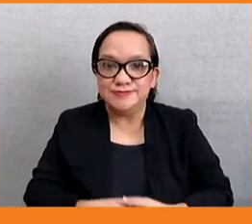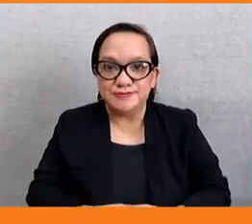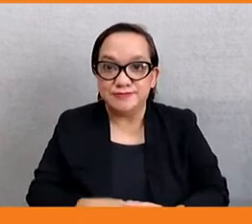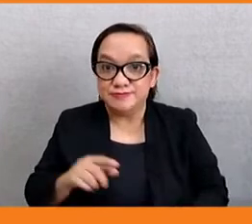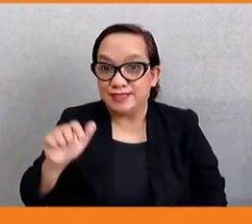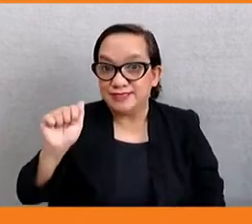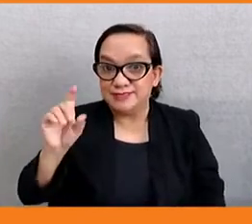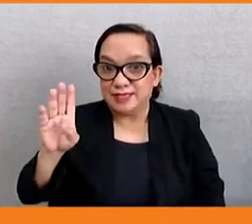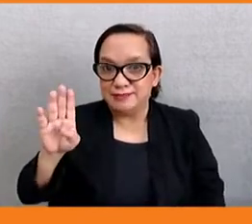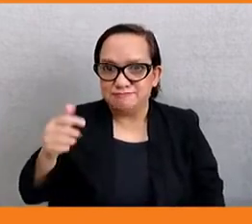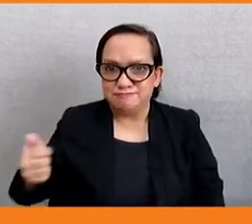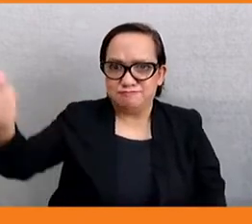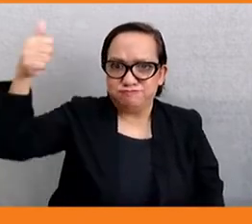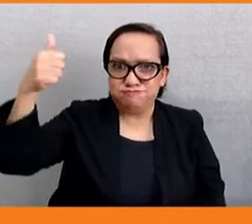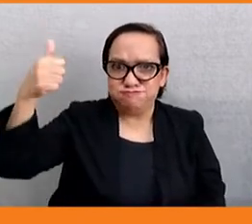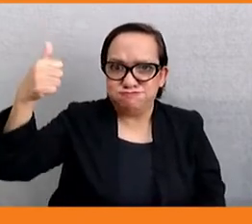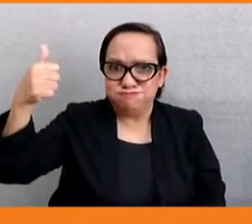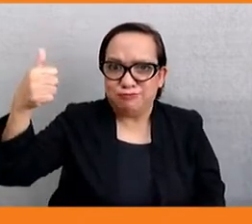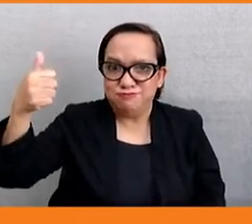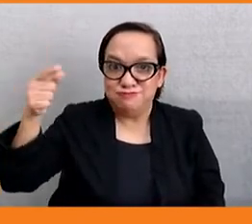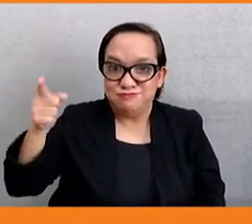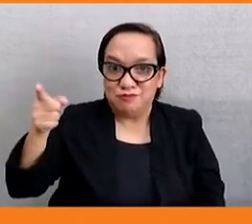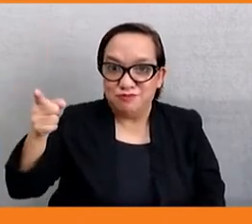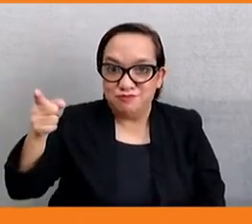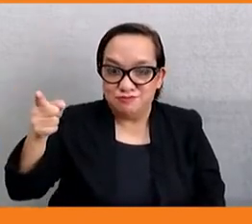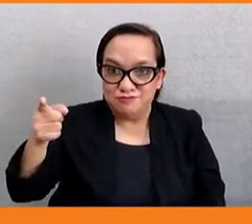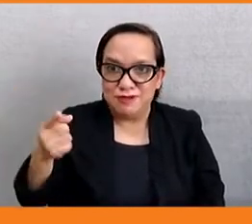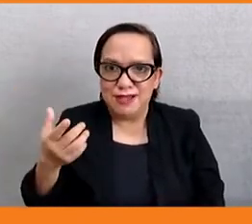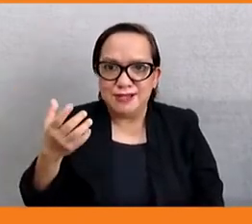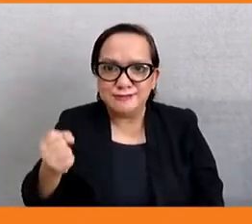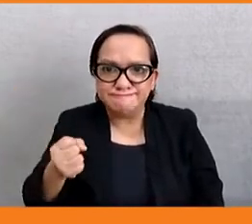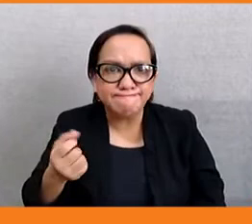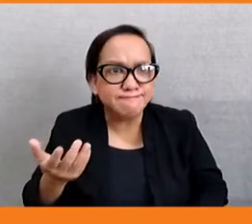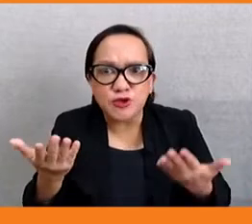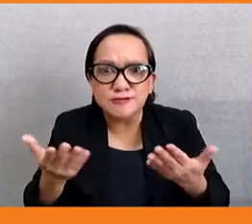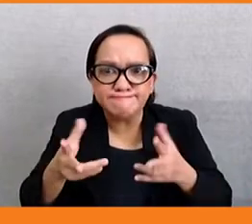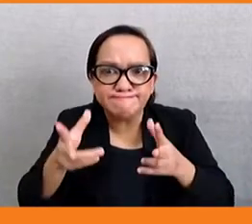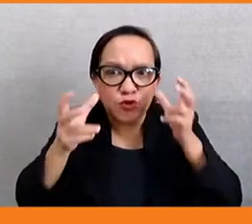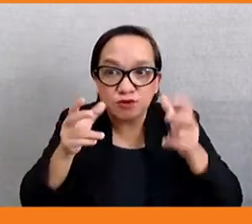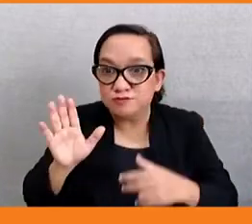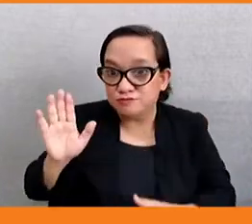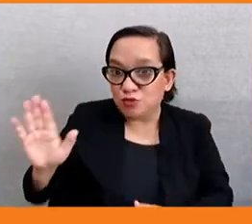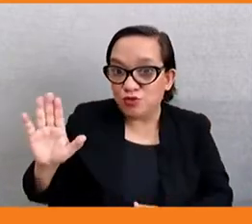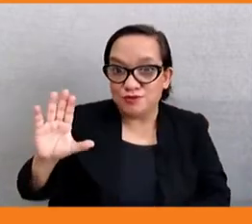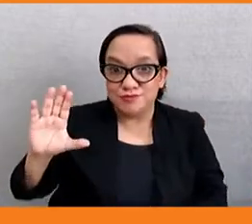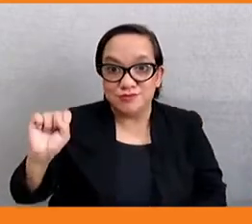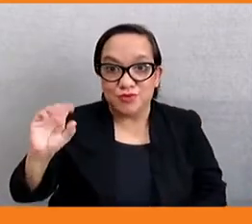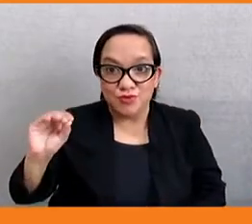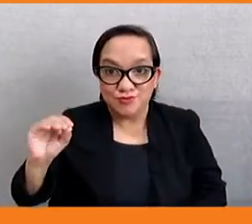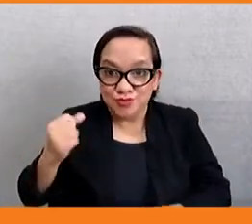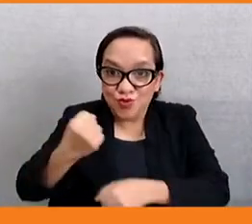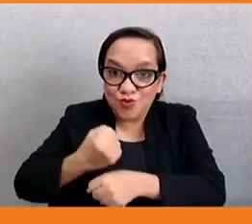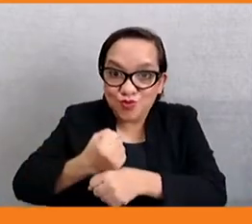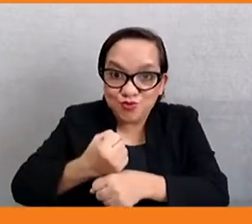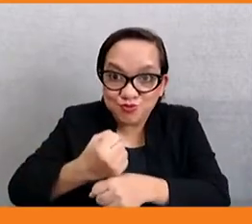we seek to listen to your feedback and recommendations from the civil society on ADB's work as a process to strengthen our ADB